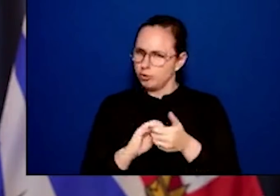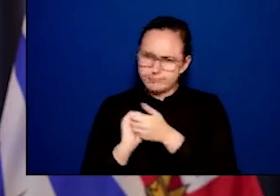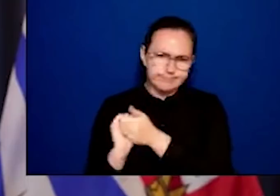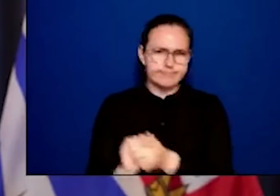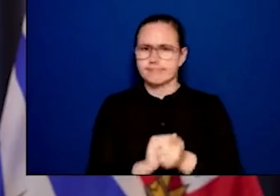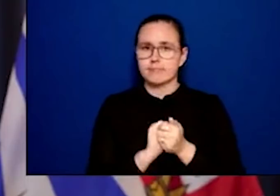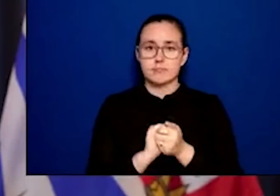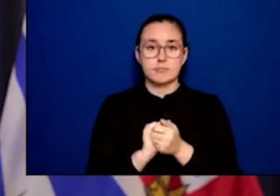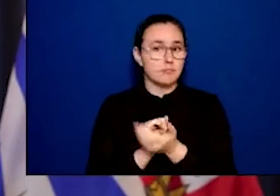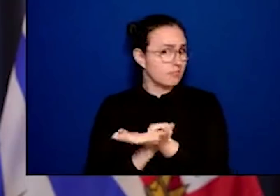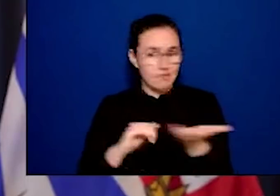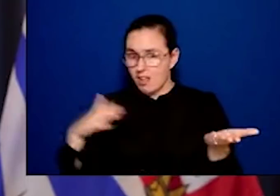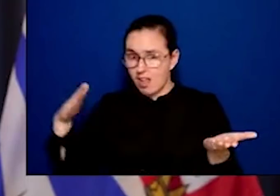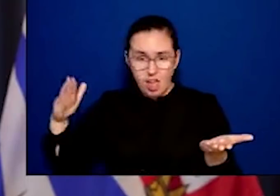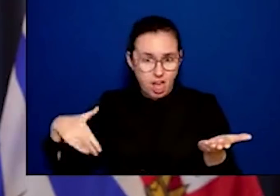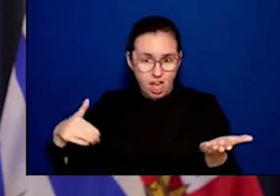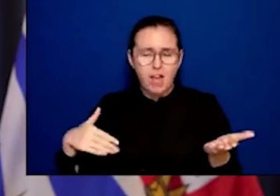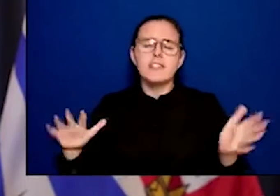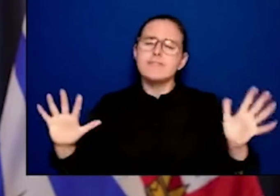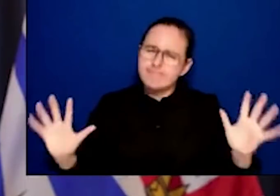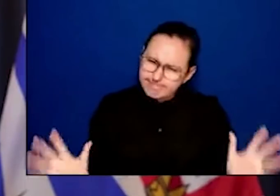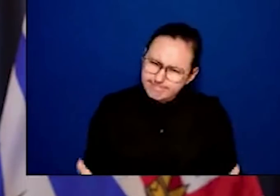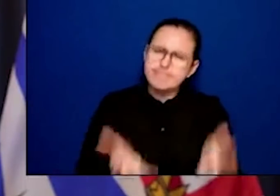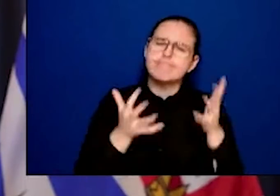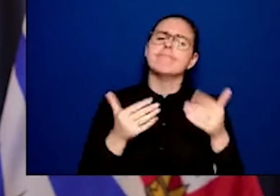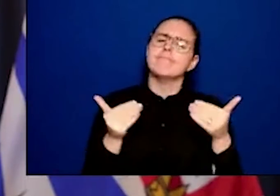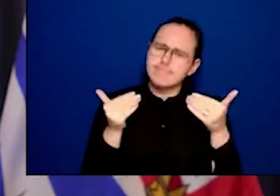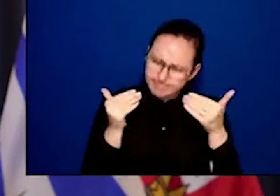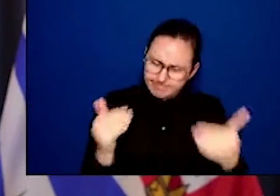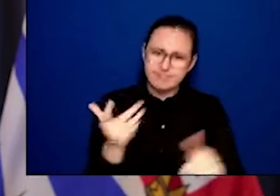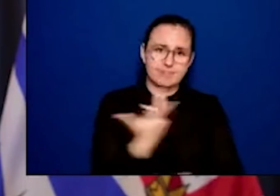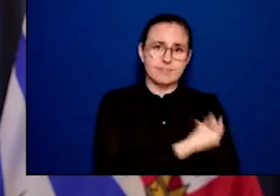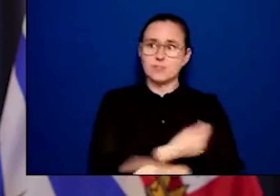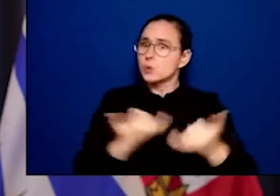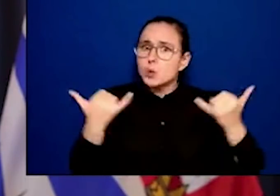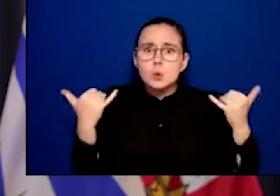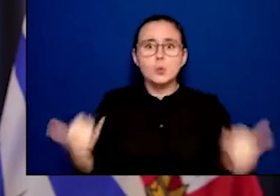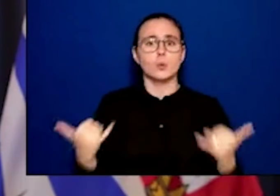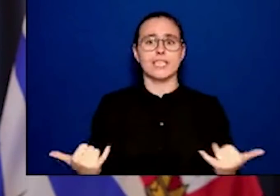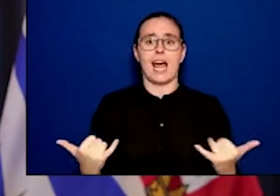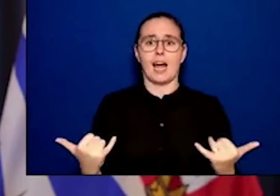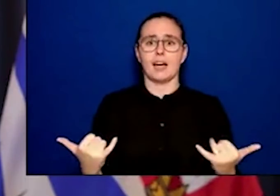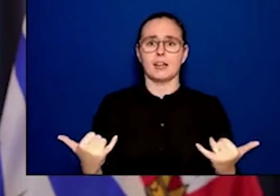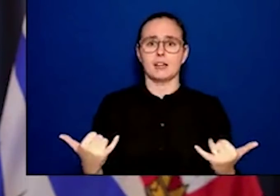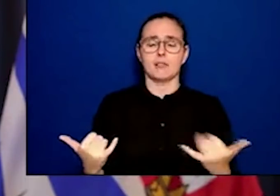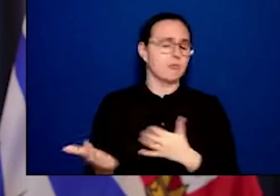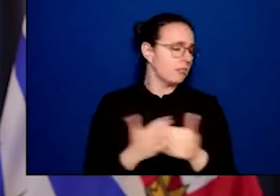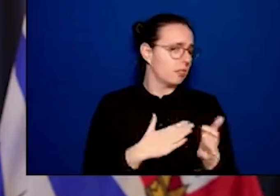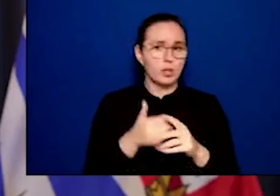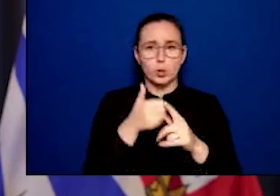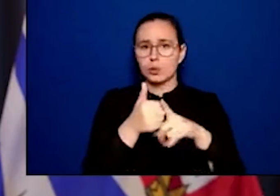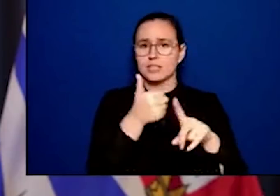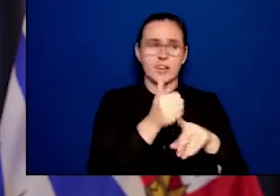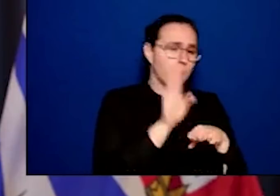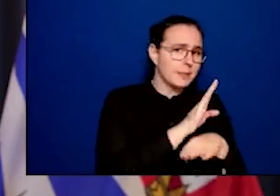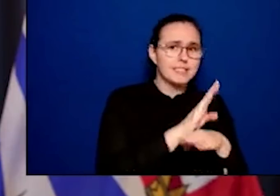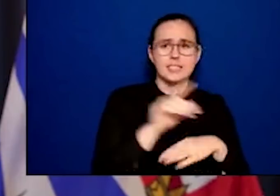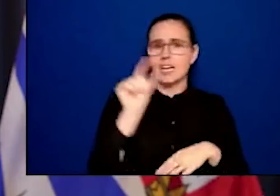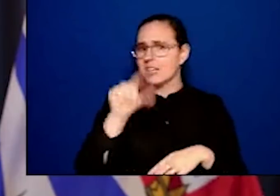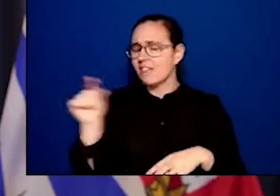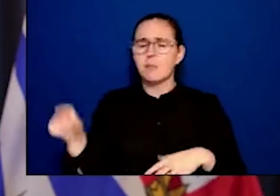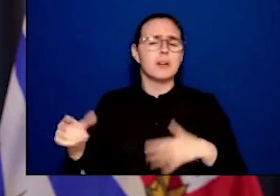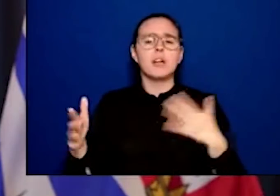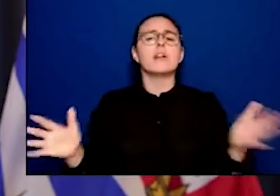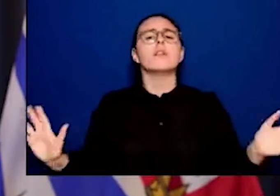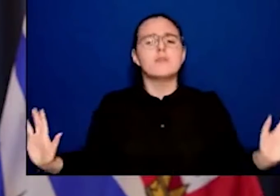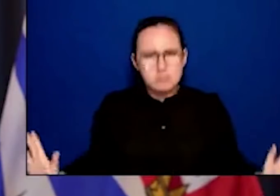make the decision to do this today. Whether it's business or government, acting to make everyone in the province safer from COVID-19 is the